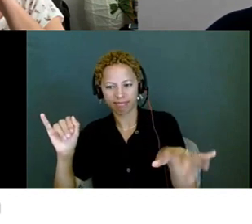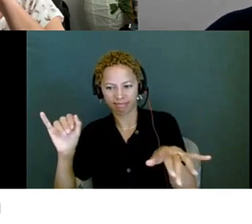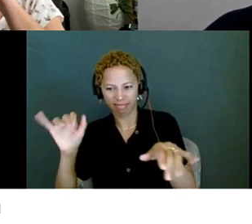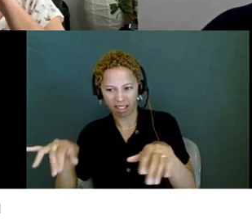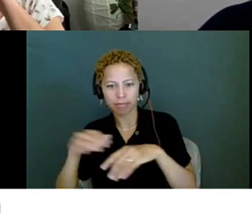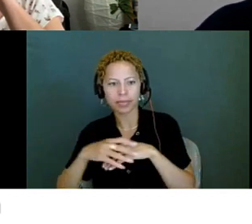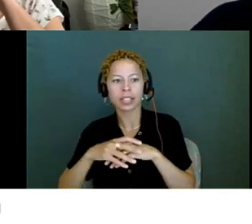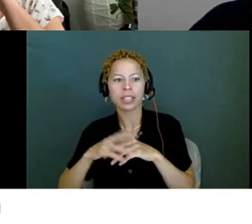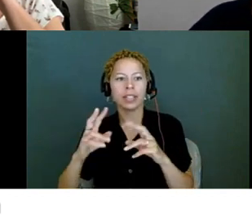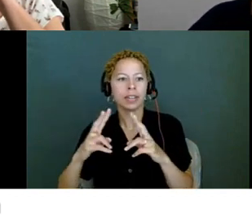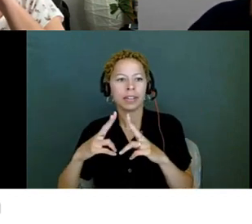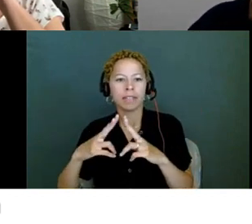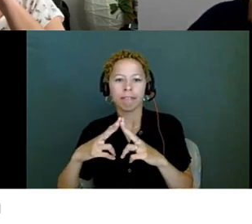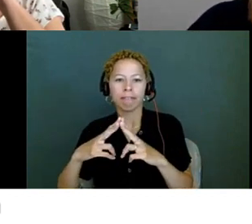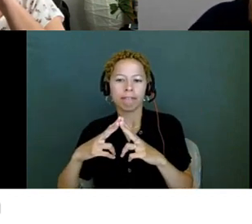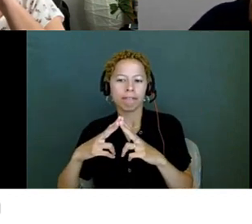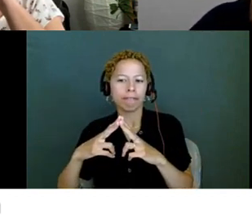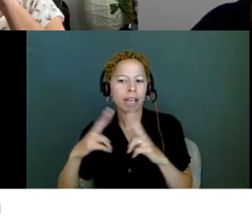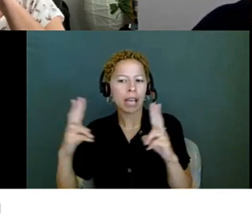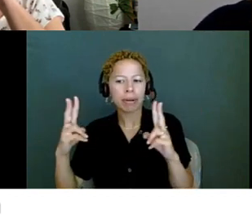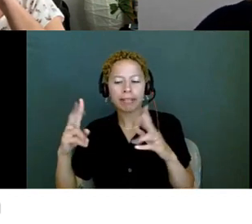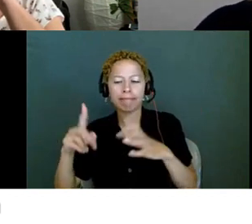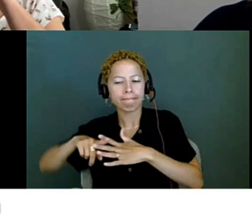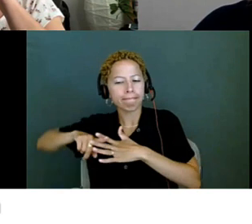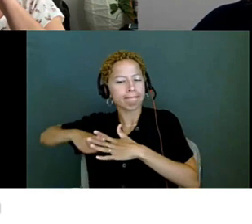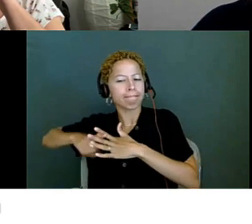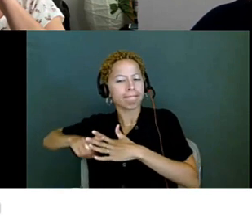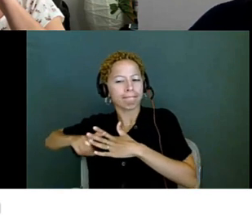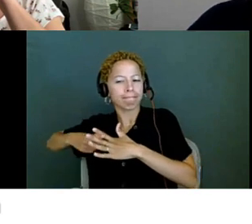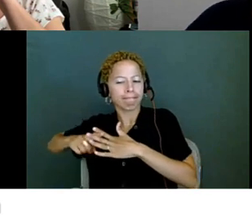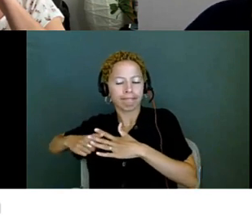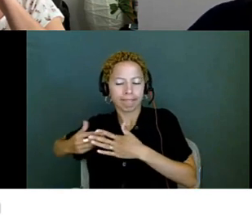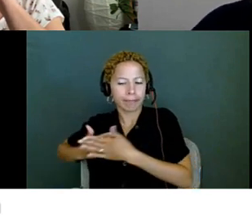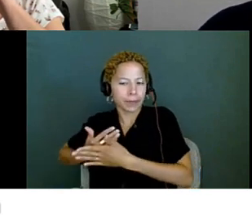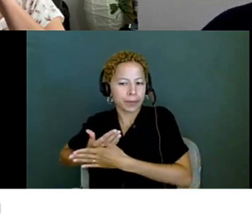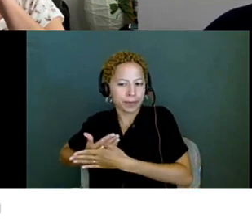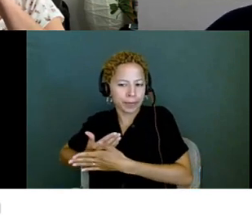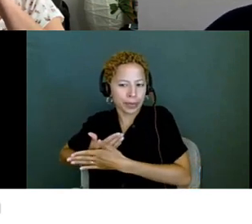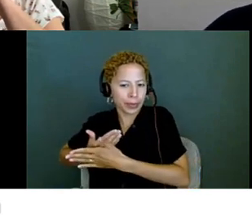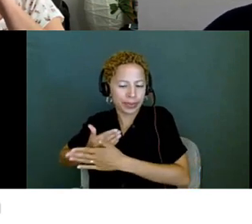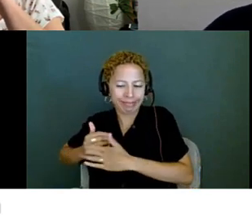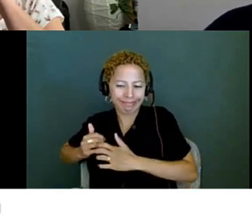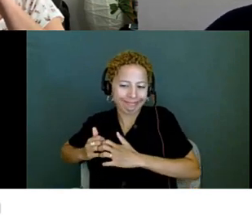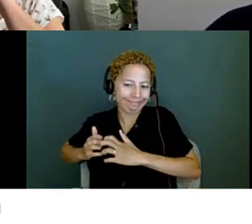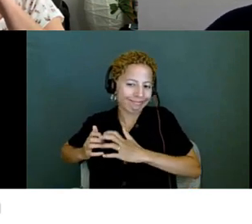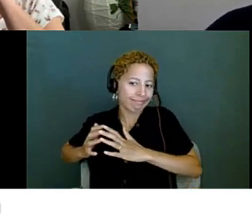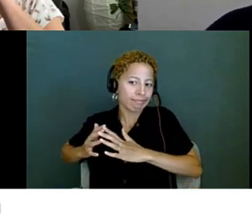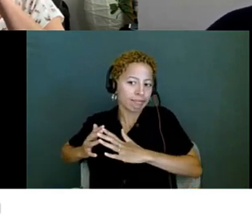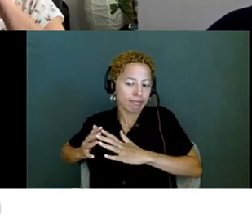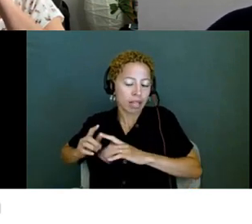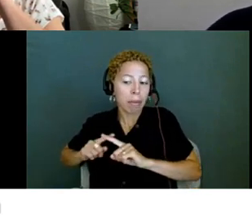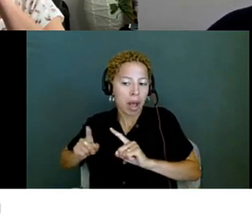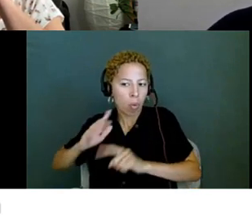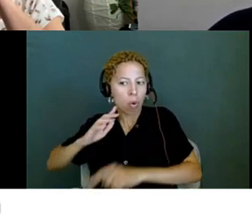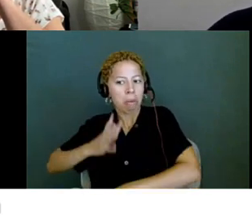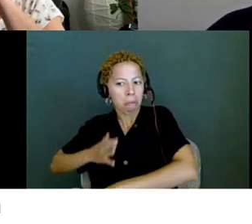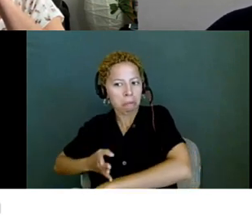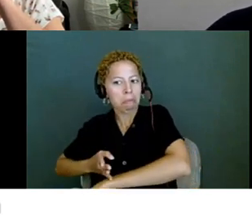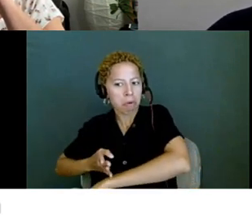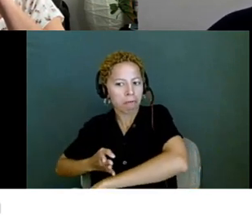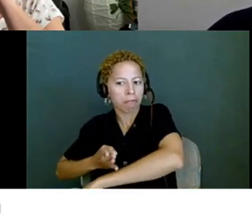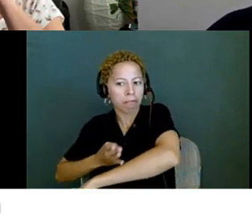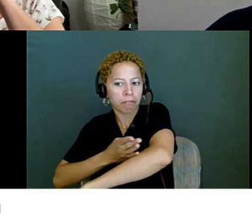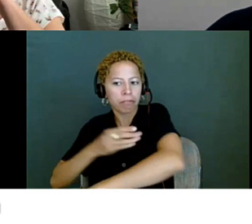is very young. It is in its infancy, but keep an eye on it. It will improve over the next